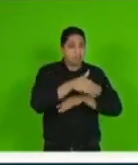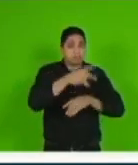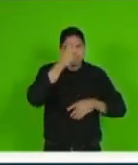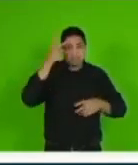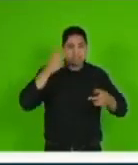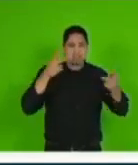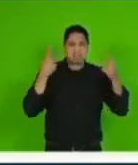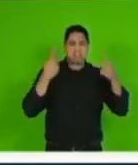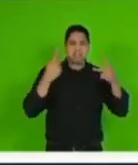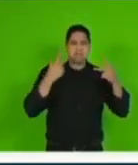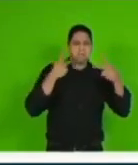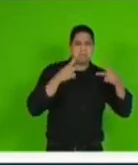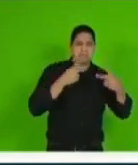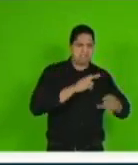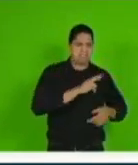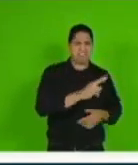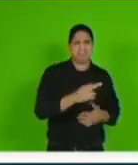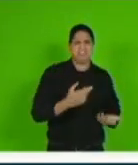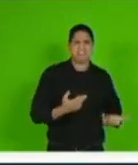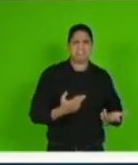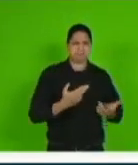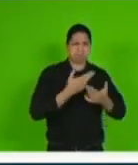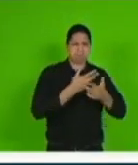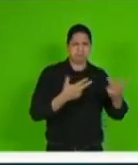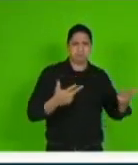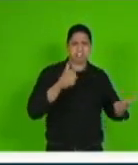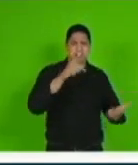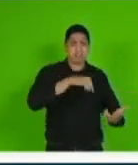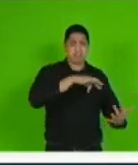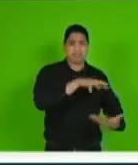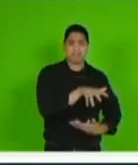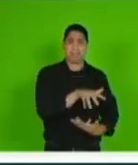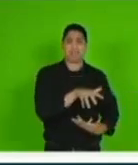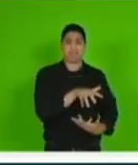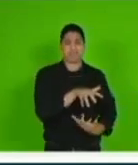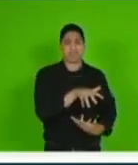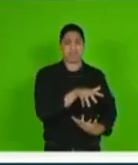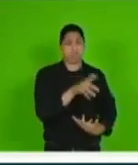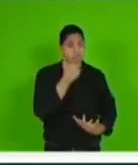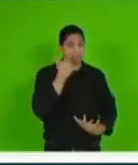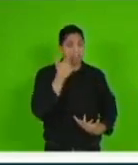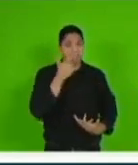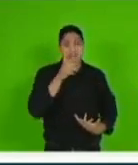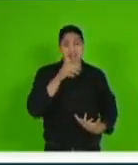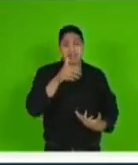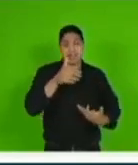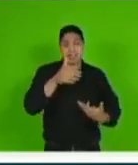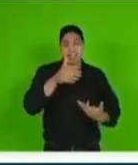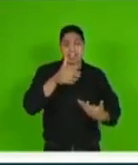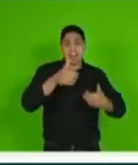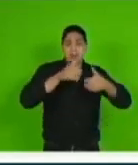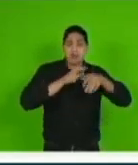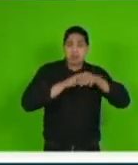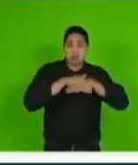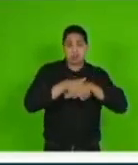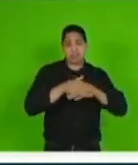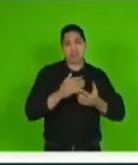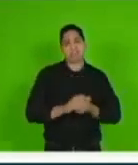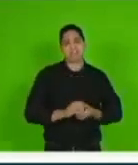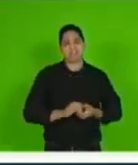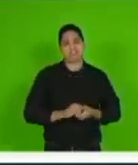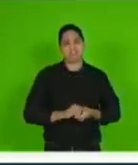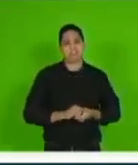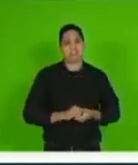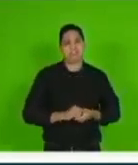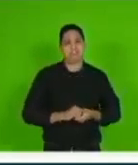unfortunately someone who's very far off, someone